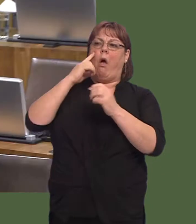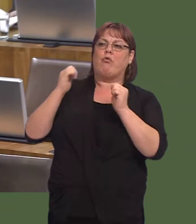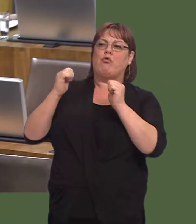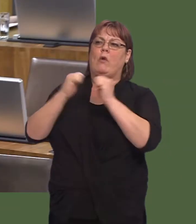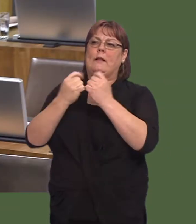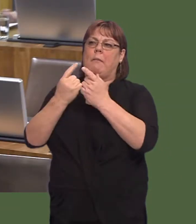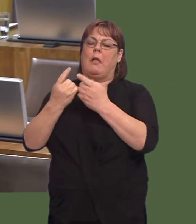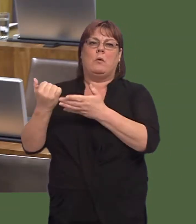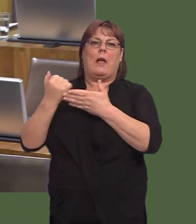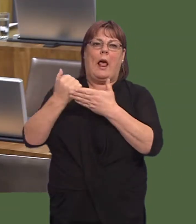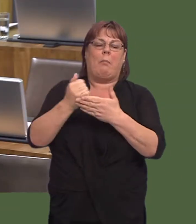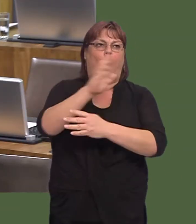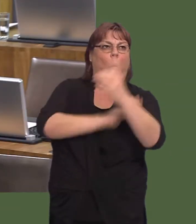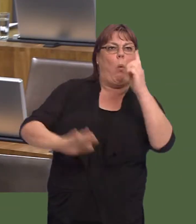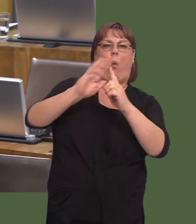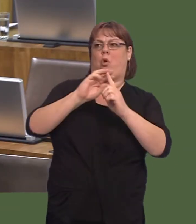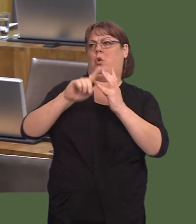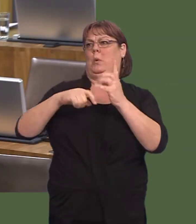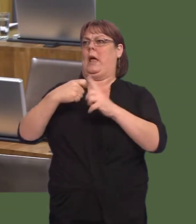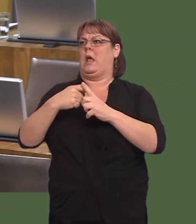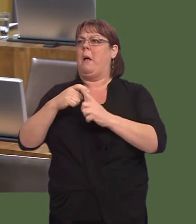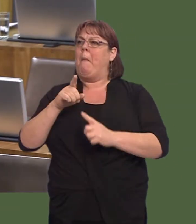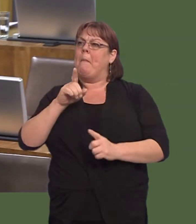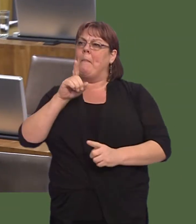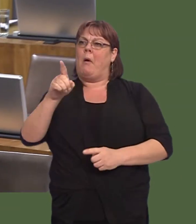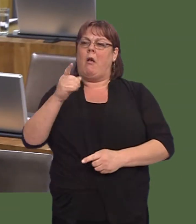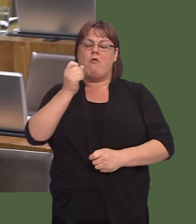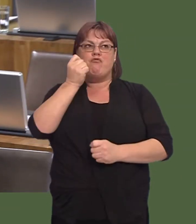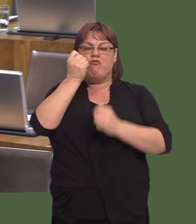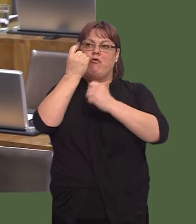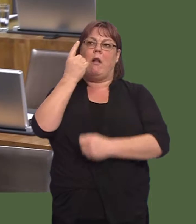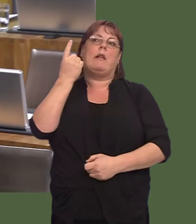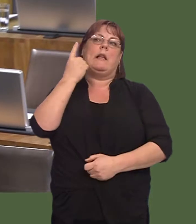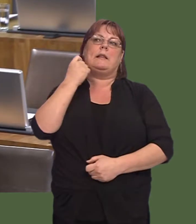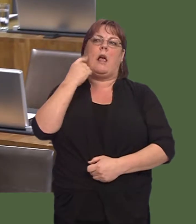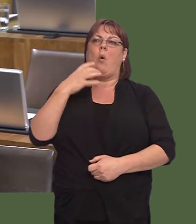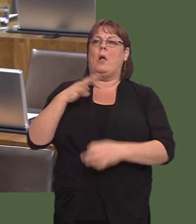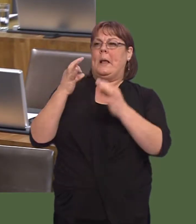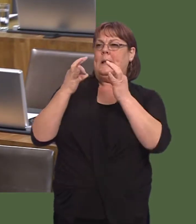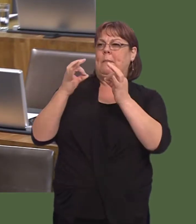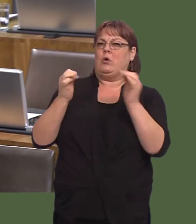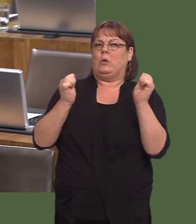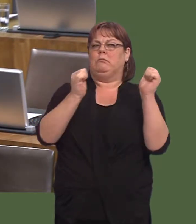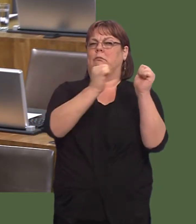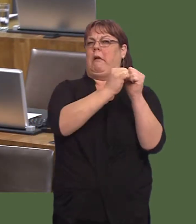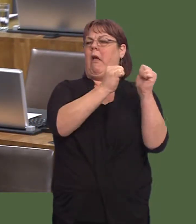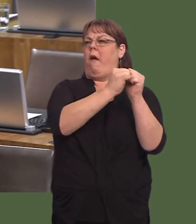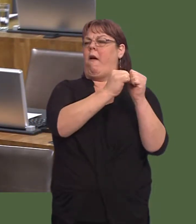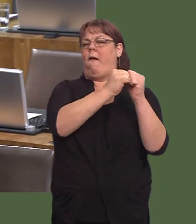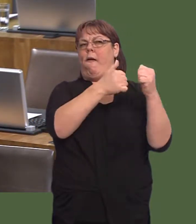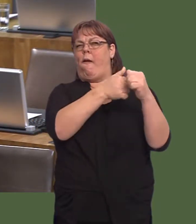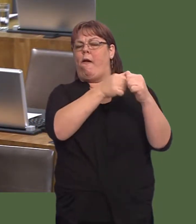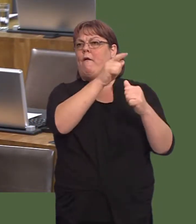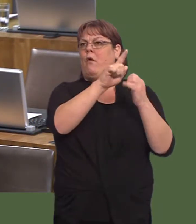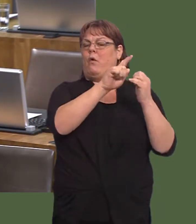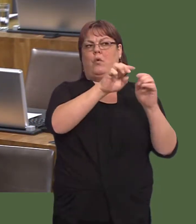is quite clear yesterday, that they were looking to arrange a special deal or special status for Northern Ireland. That